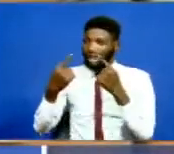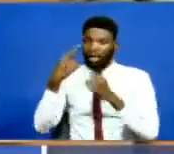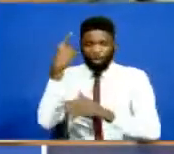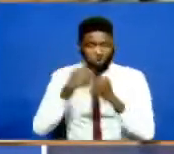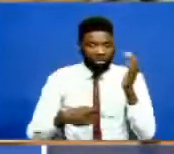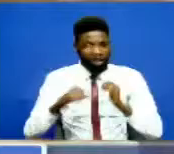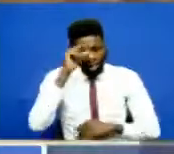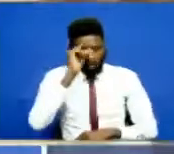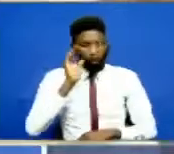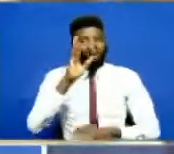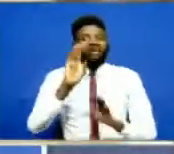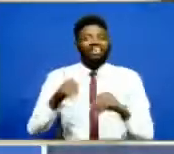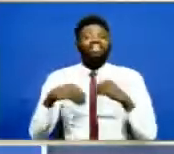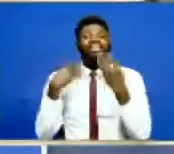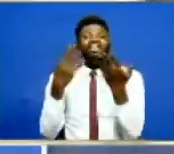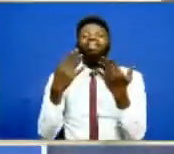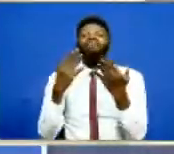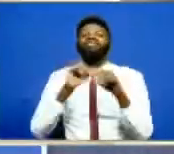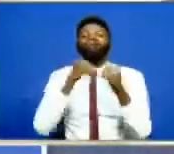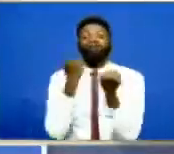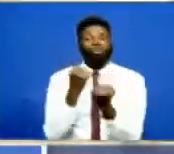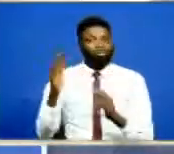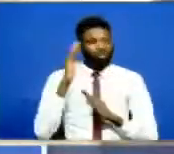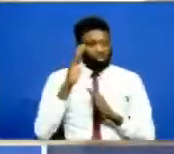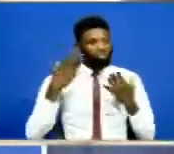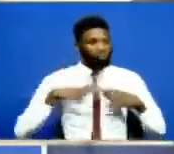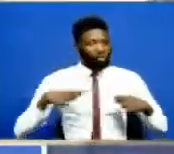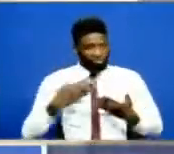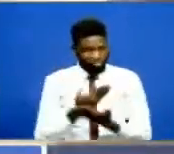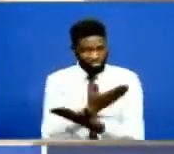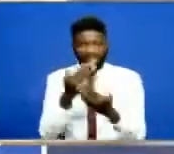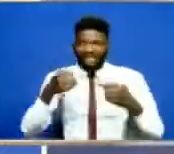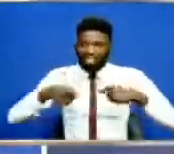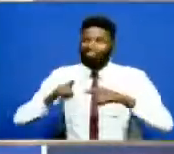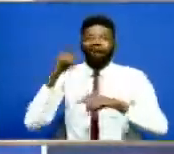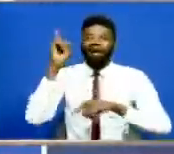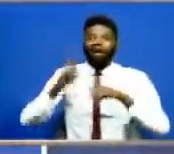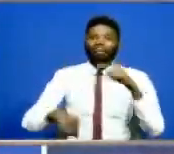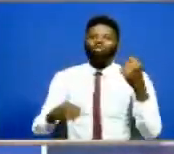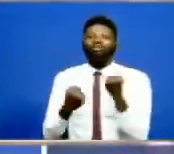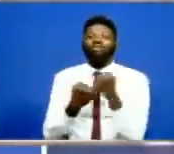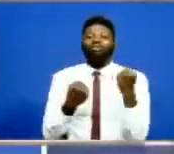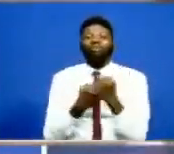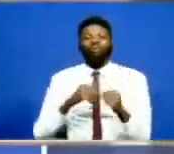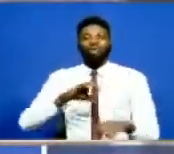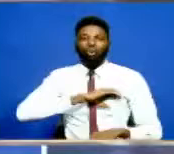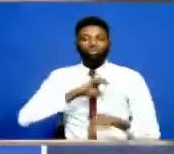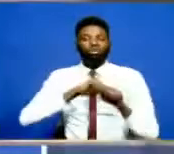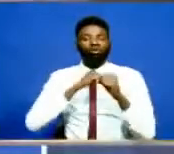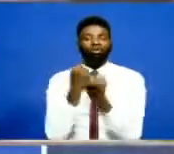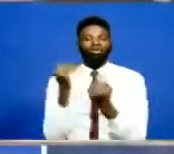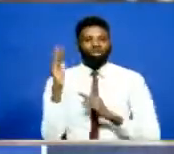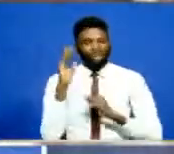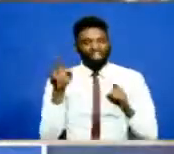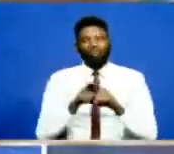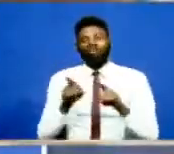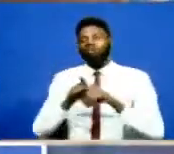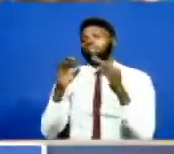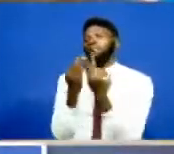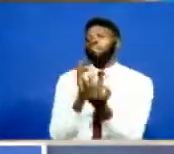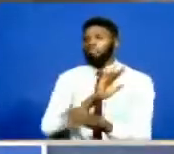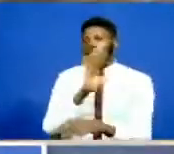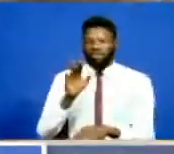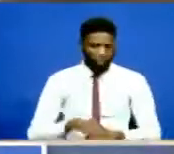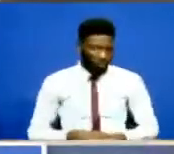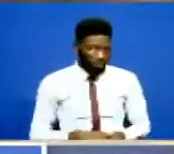provide appropriate social security to persons who are unable to support themselves and their dependents. To enforce this